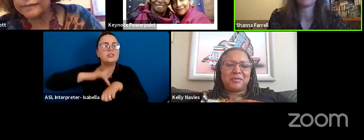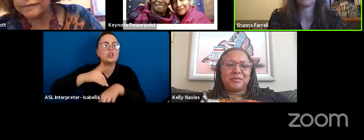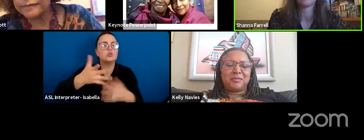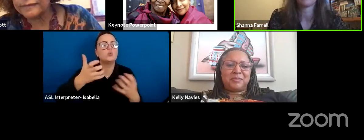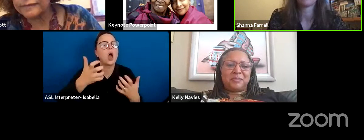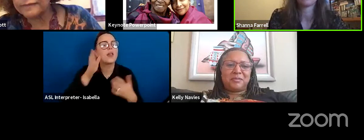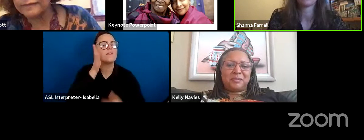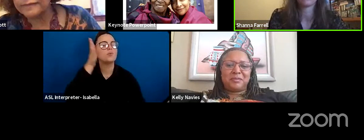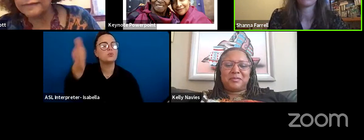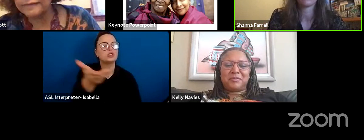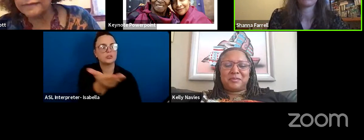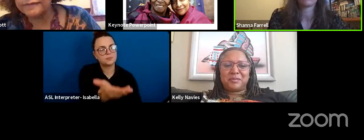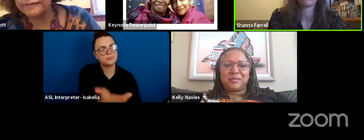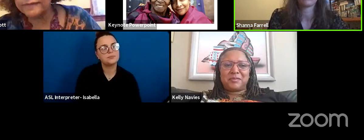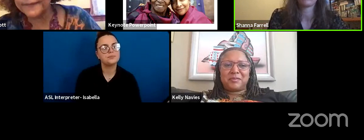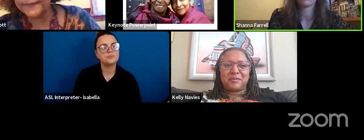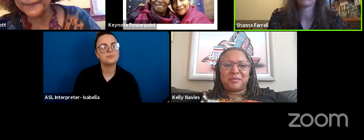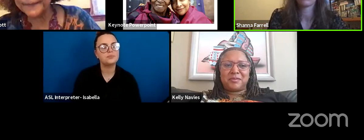future?